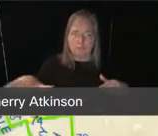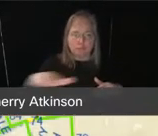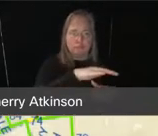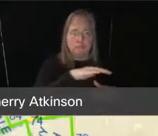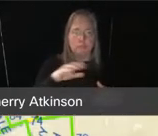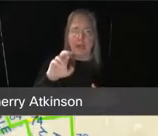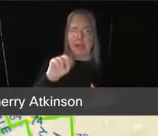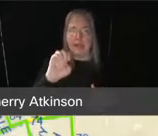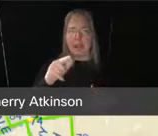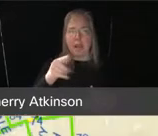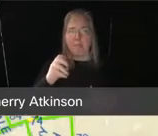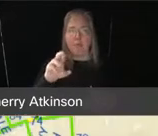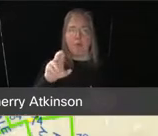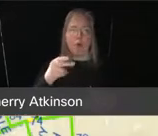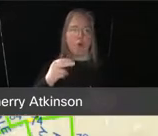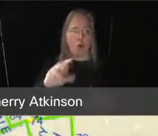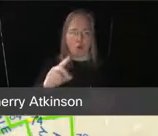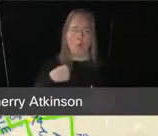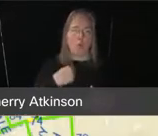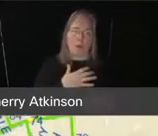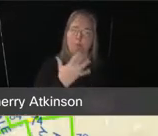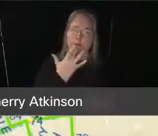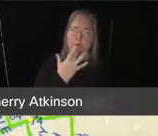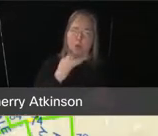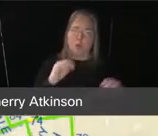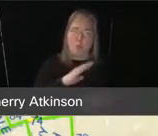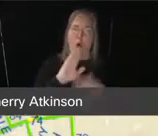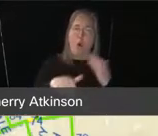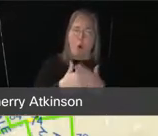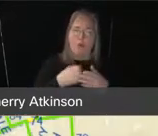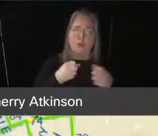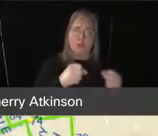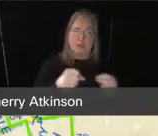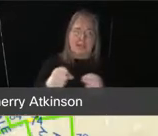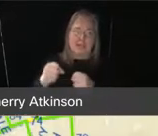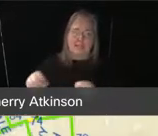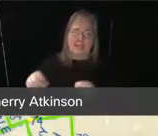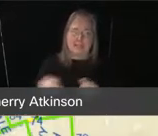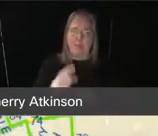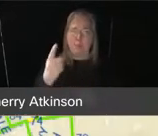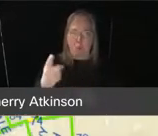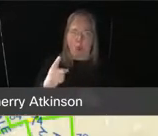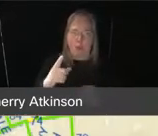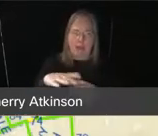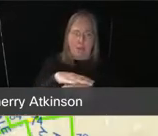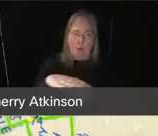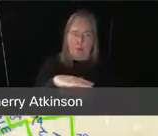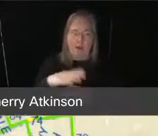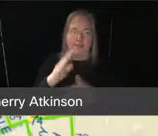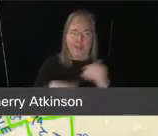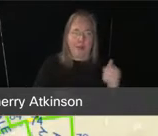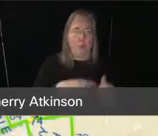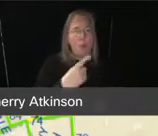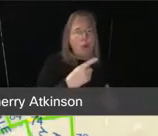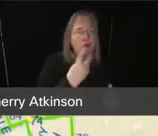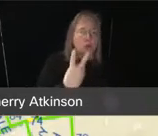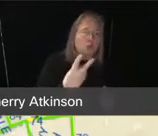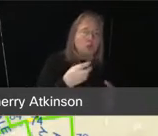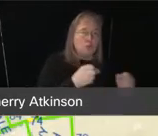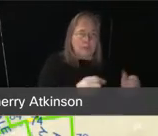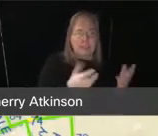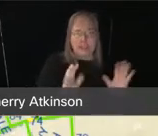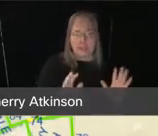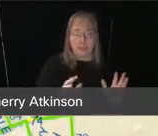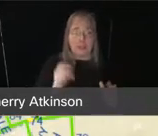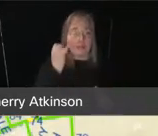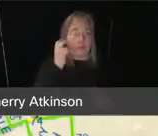the streets within that neighborhood, rather than doing one or two roadways and then walk away. If you look at the neighborhood that is to the left